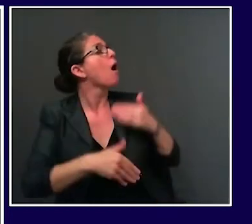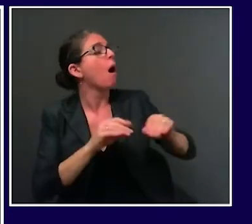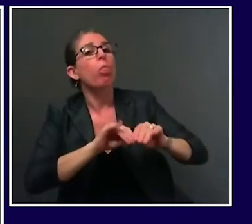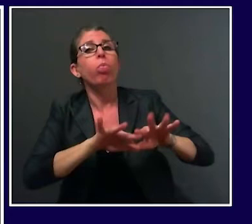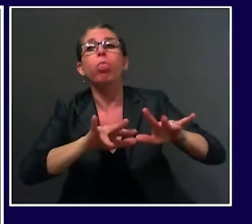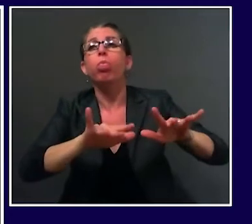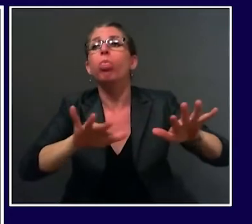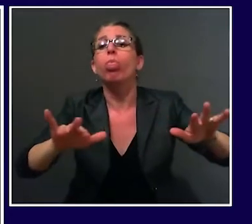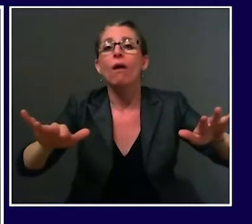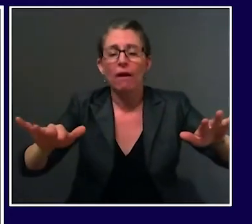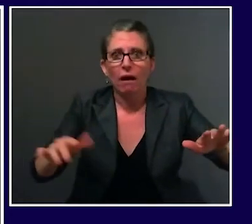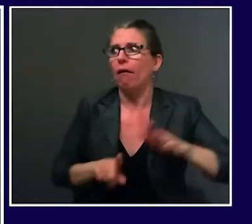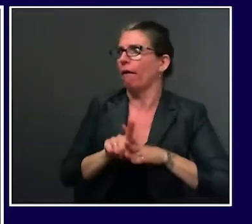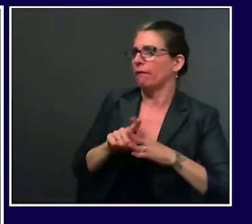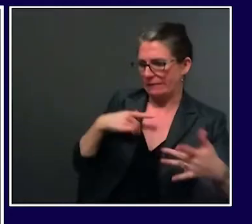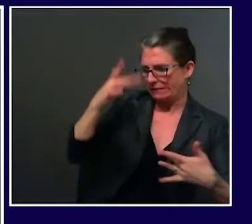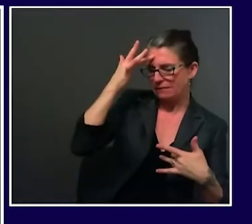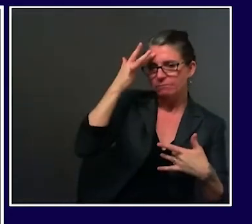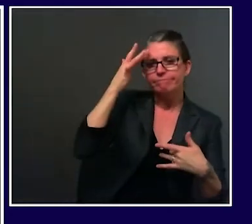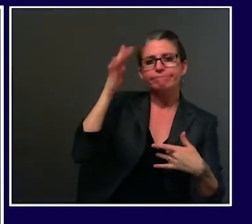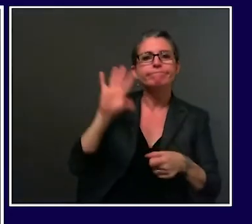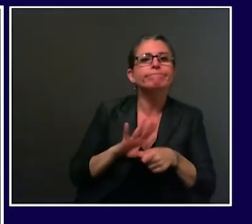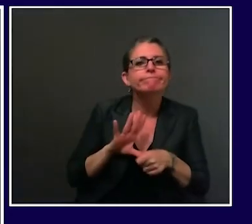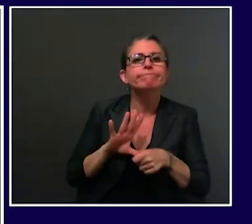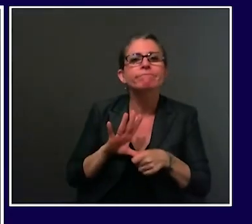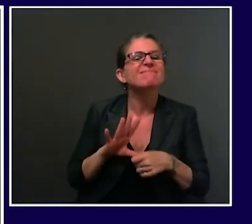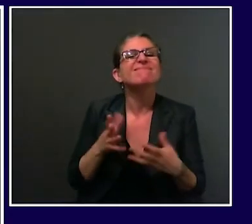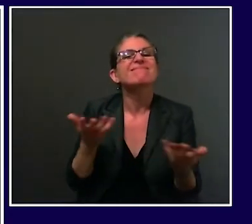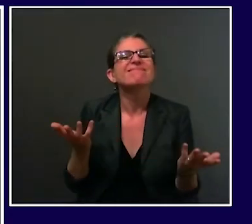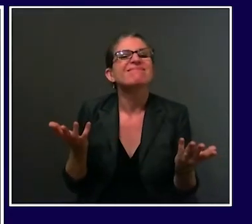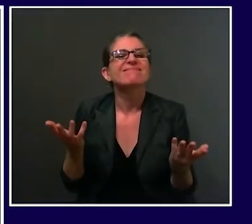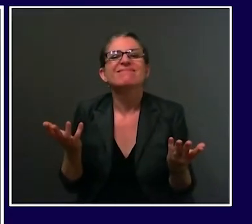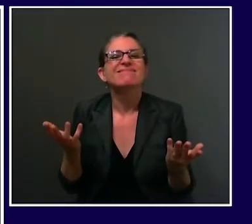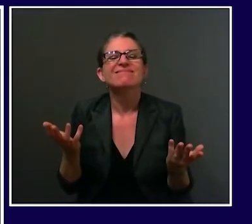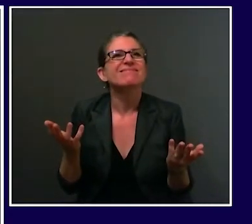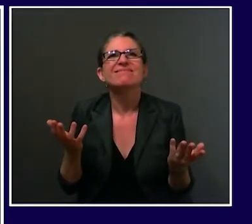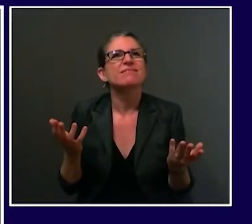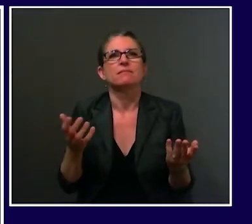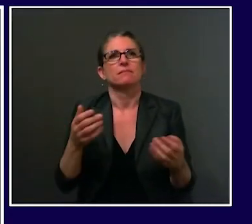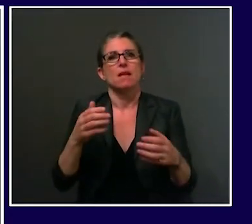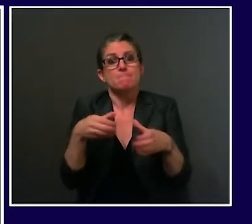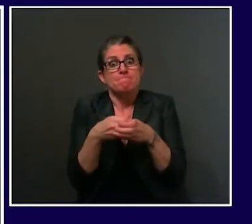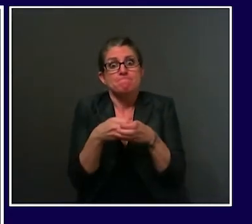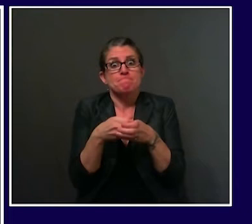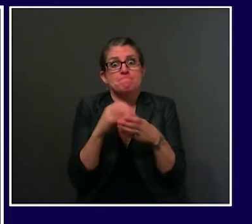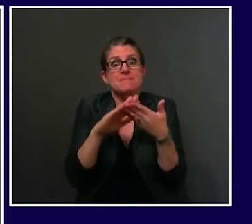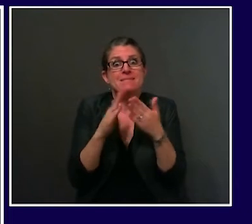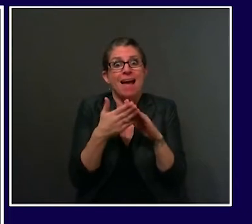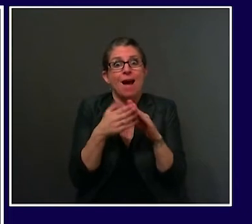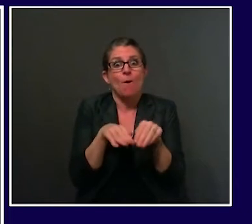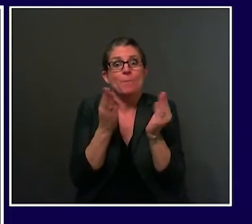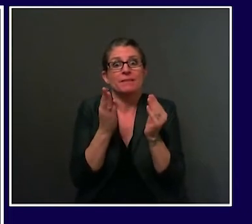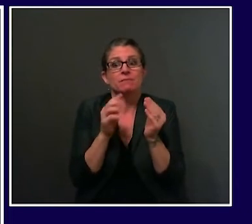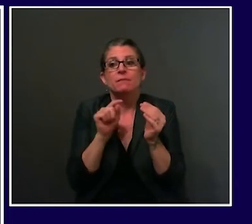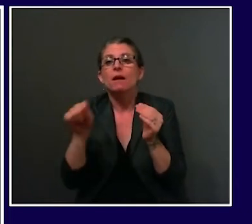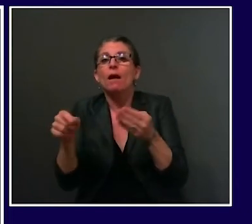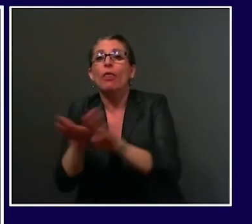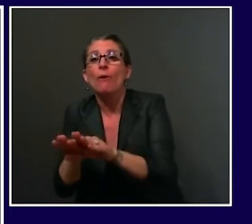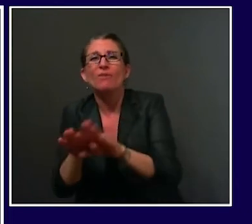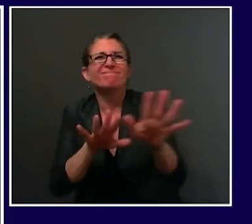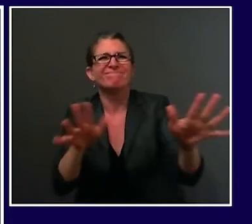is that the absence of evidence of COVID-19 is not evidence of